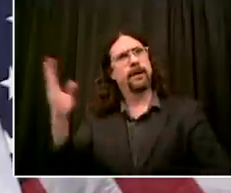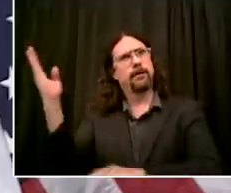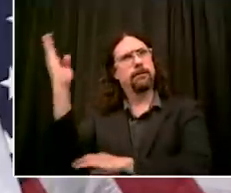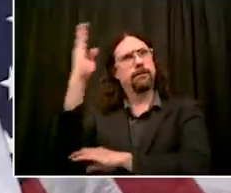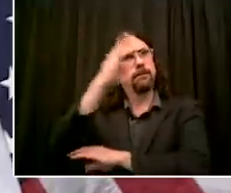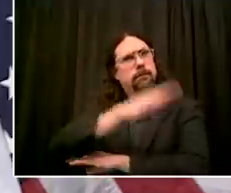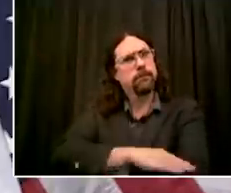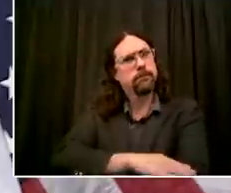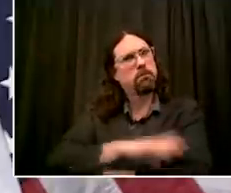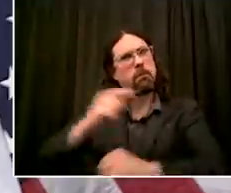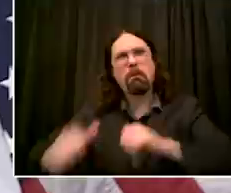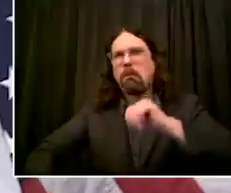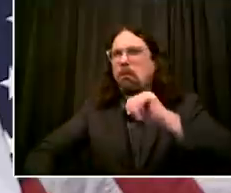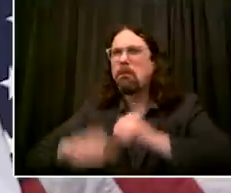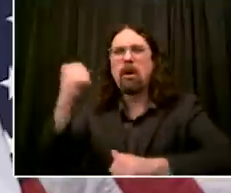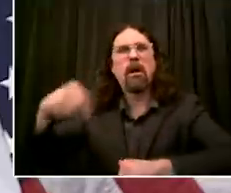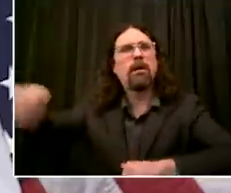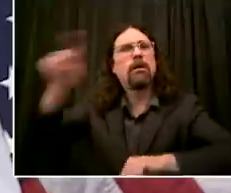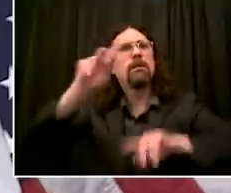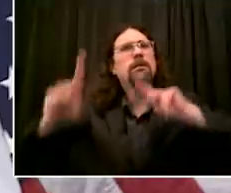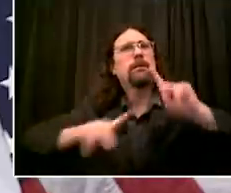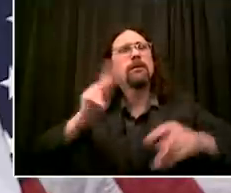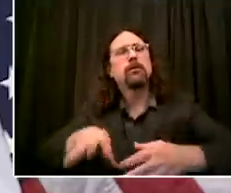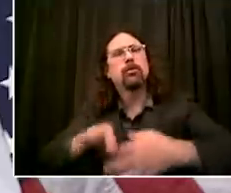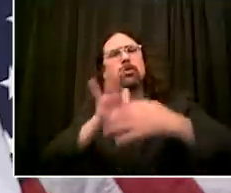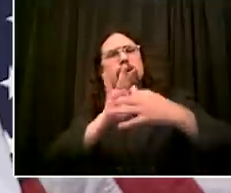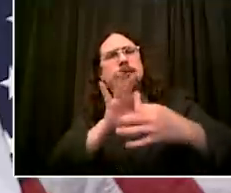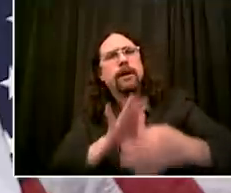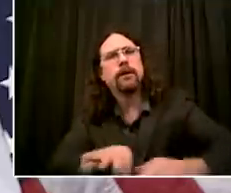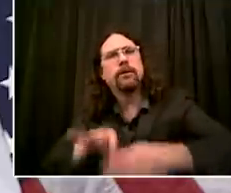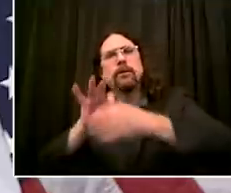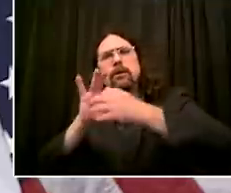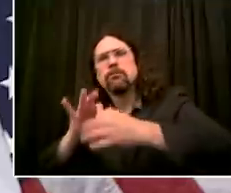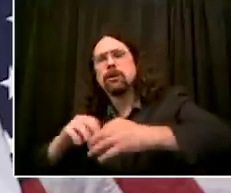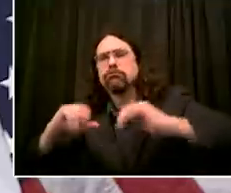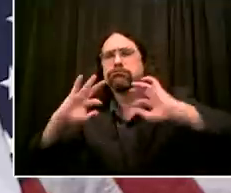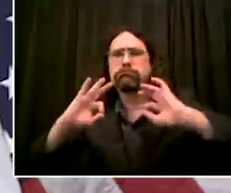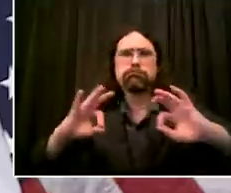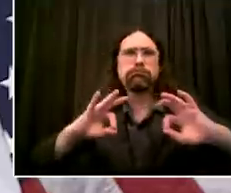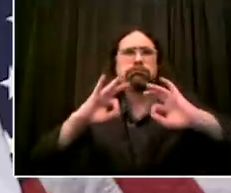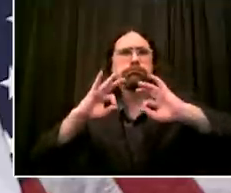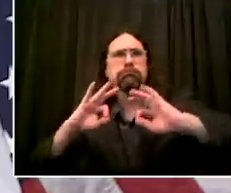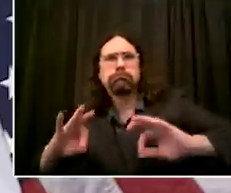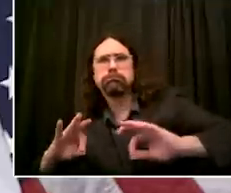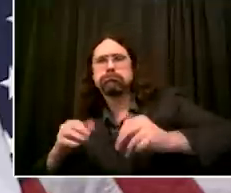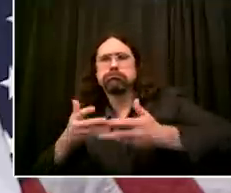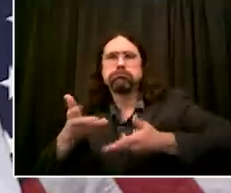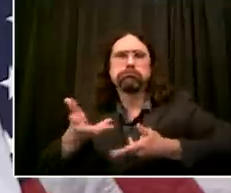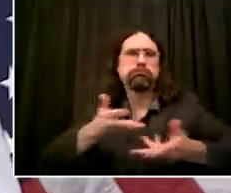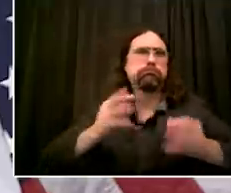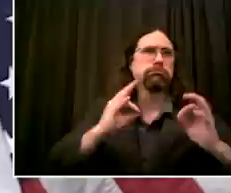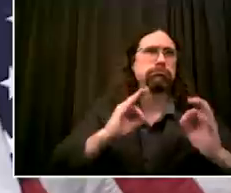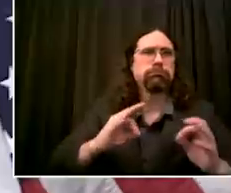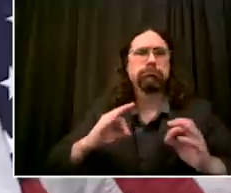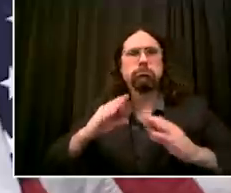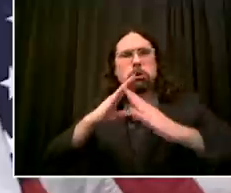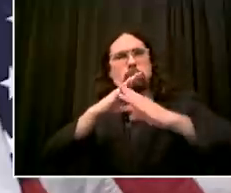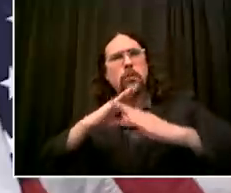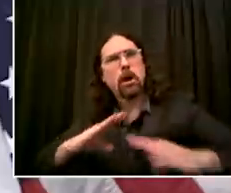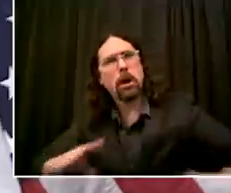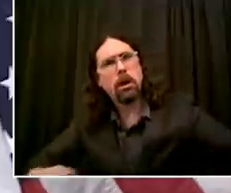respecting the peaceful protest. We saw a few incidents where people decided to do something illegal or